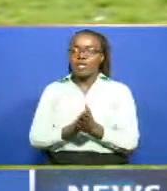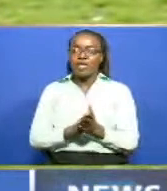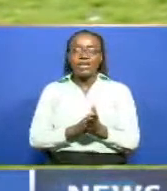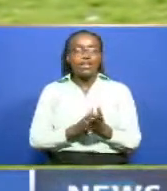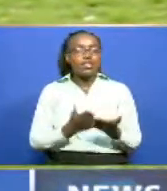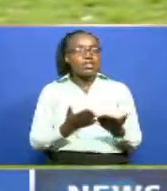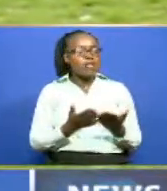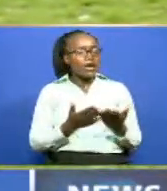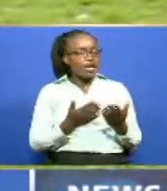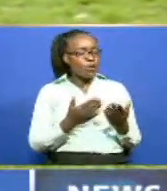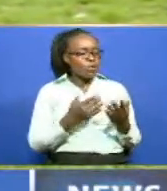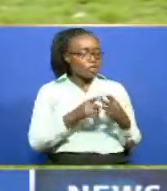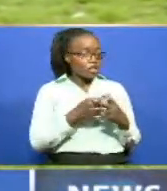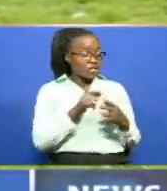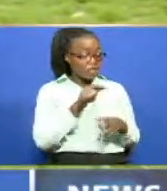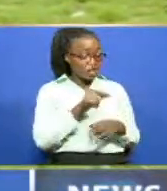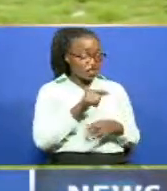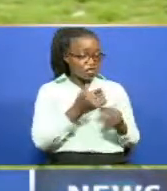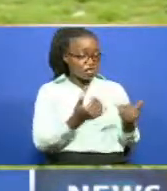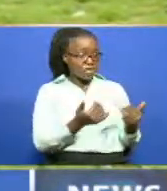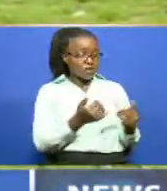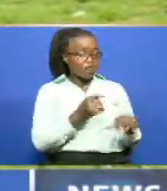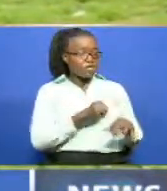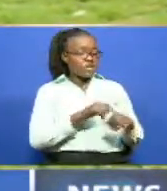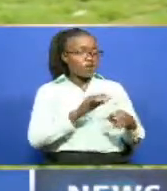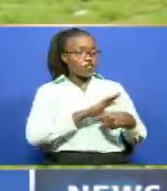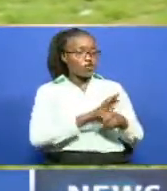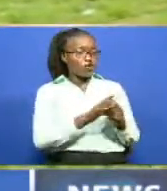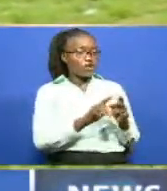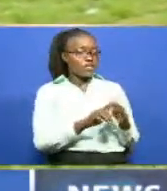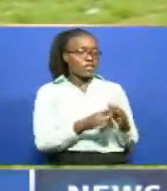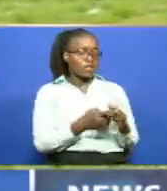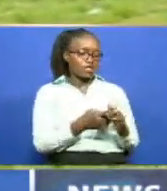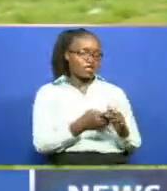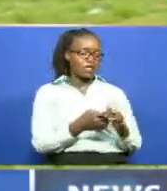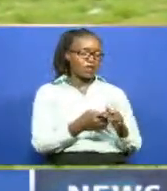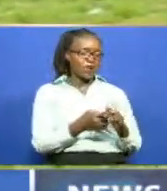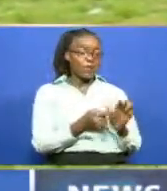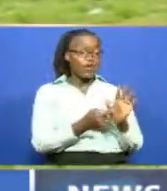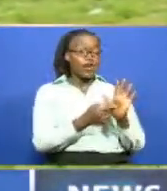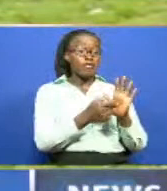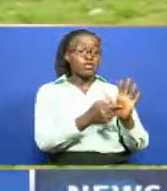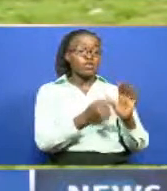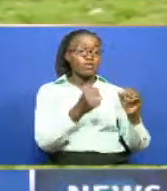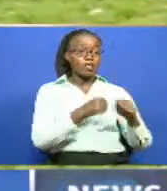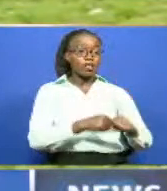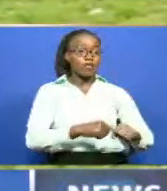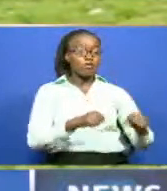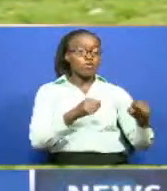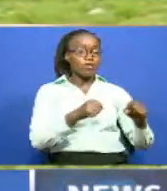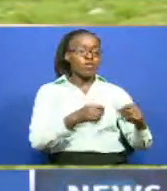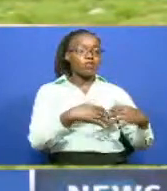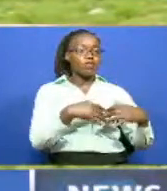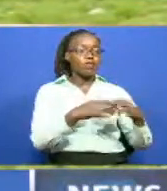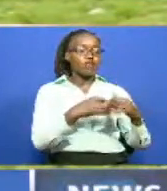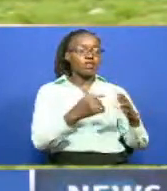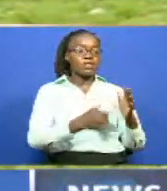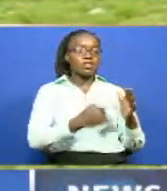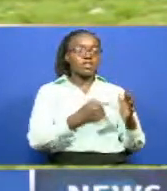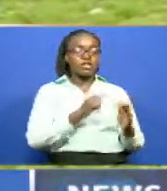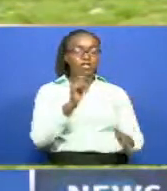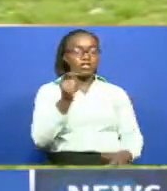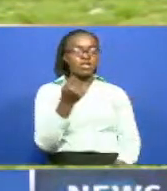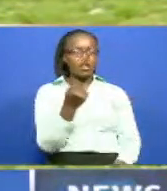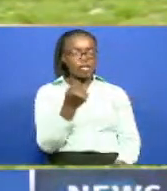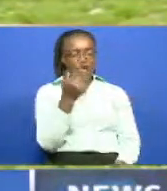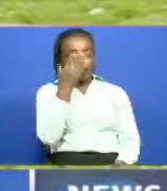into that right now. When the pandemic came, somehow it showed the capability of the manufacturing industry in Kenya,